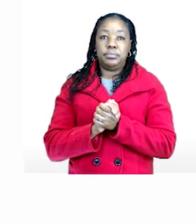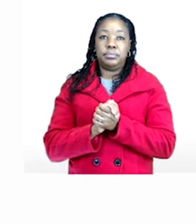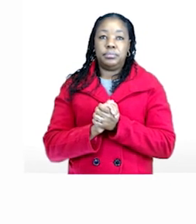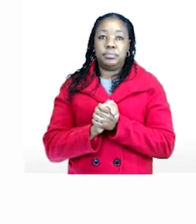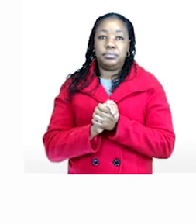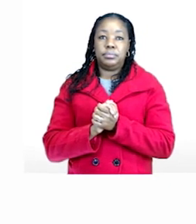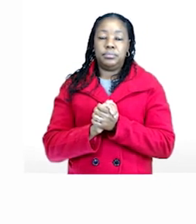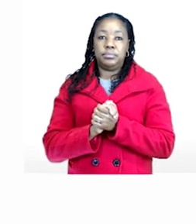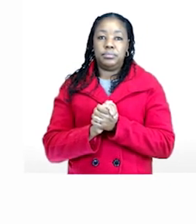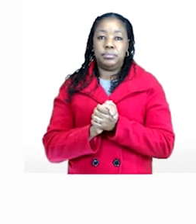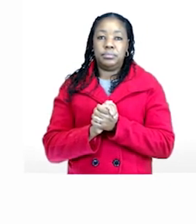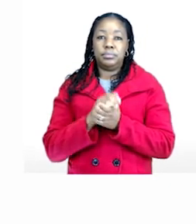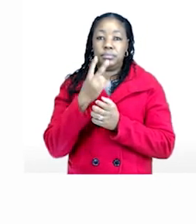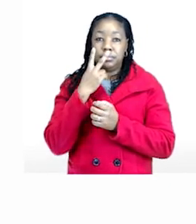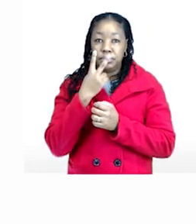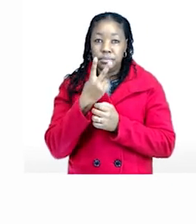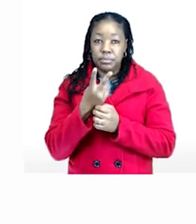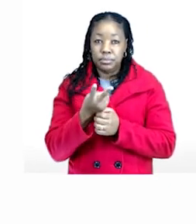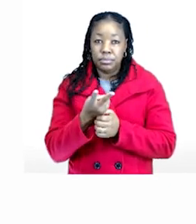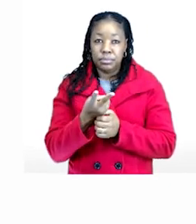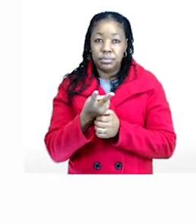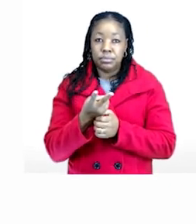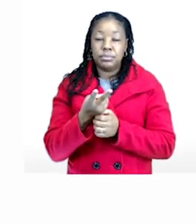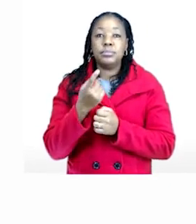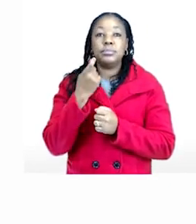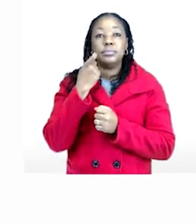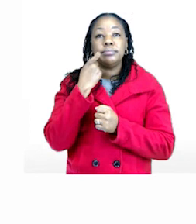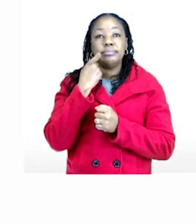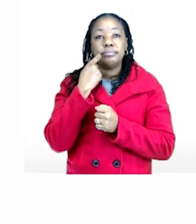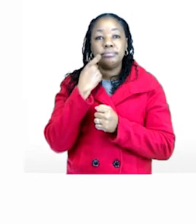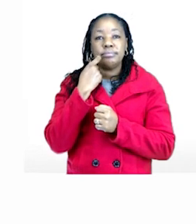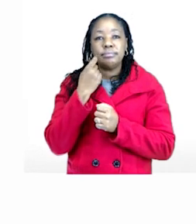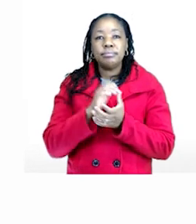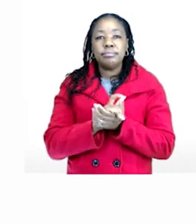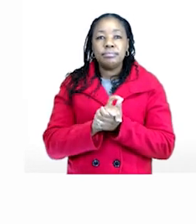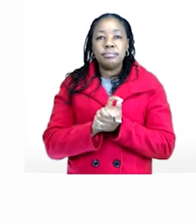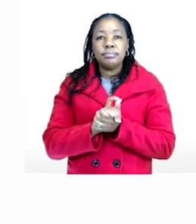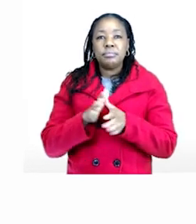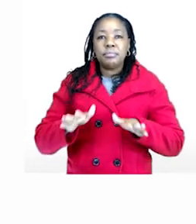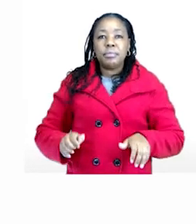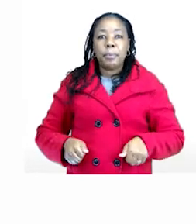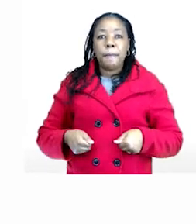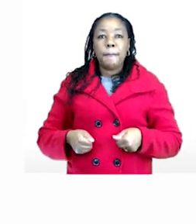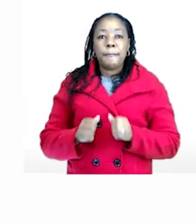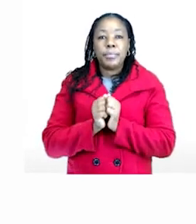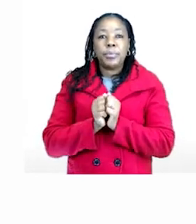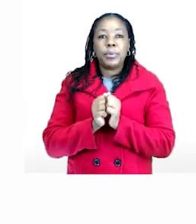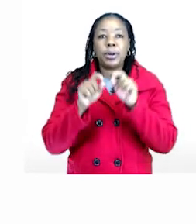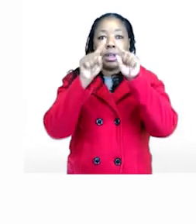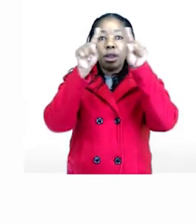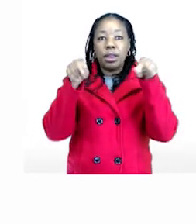On page 6, I would like you to look at what is happening in the picture. There is a